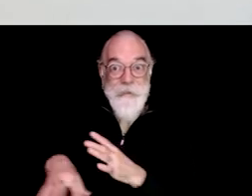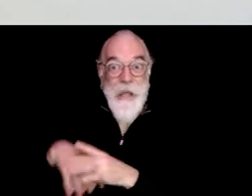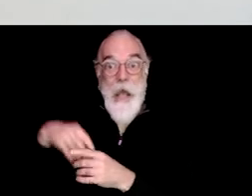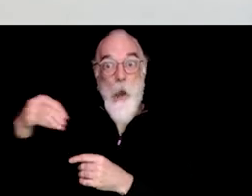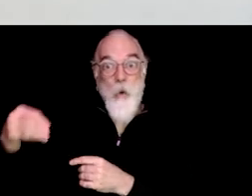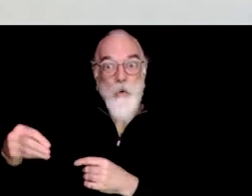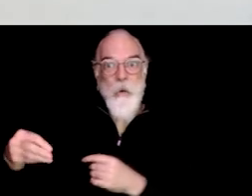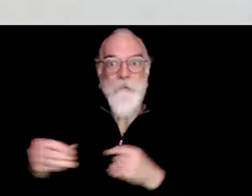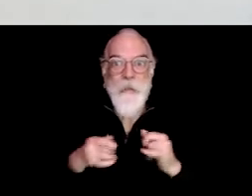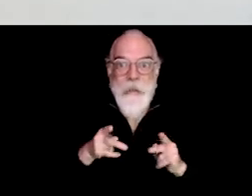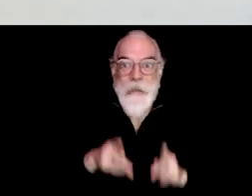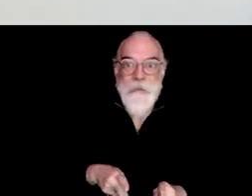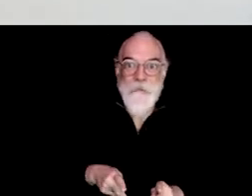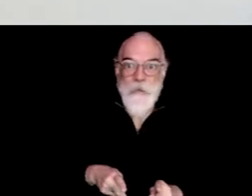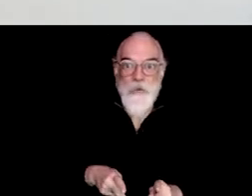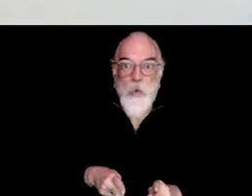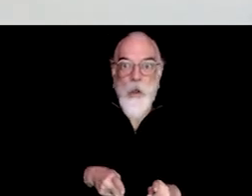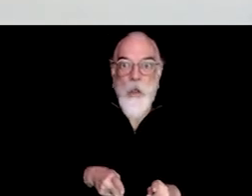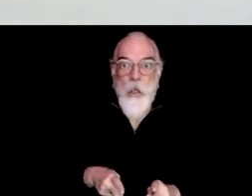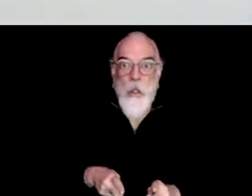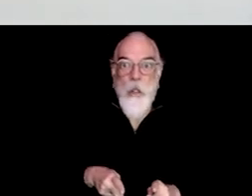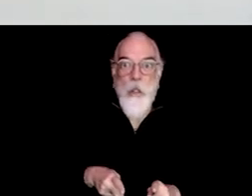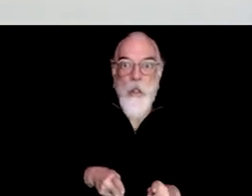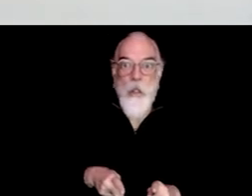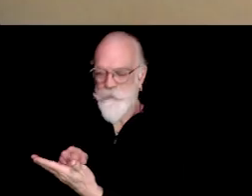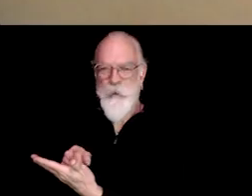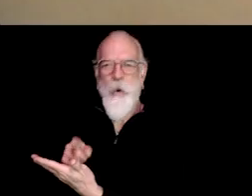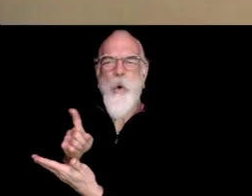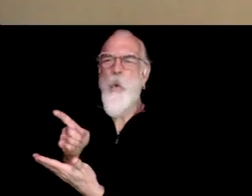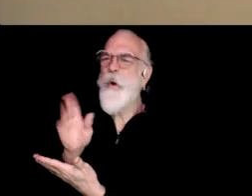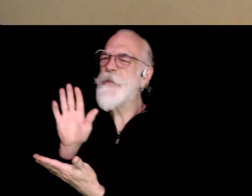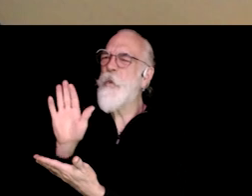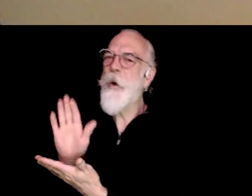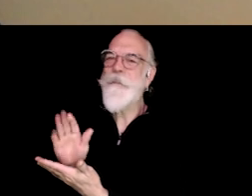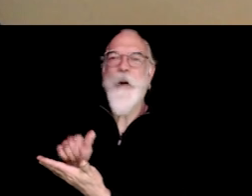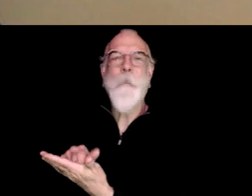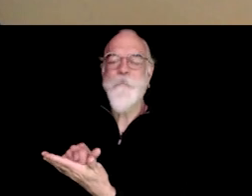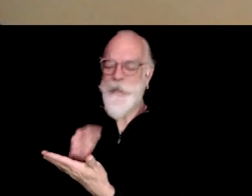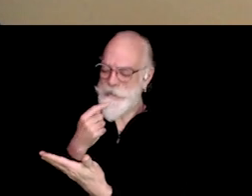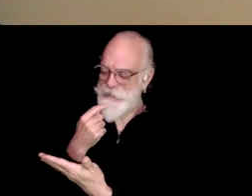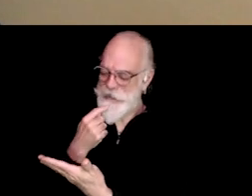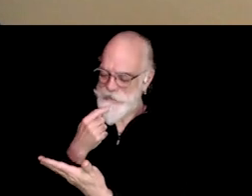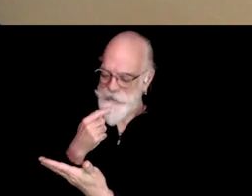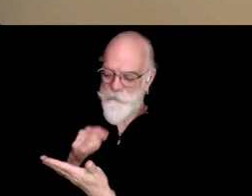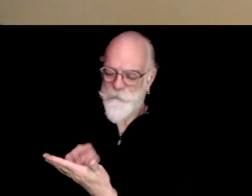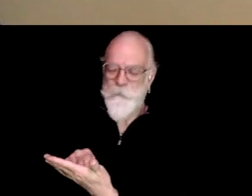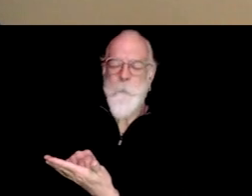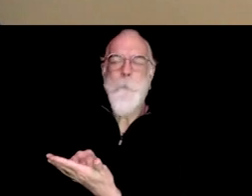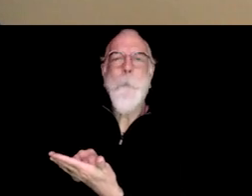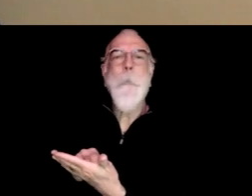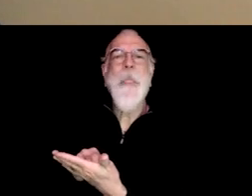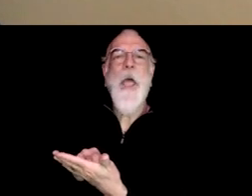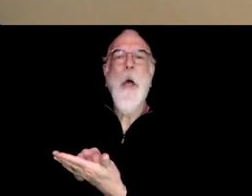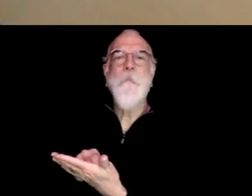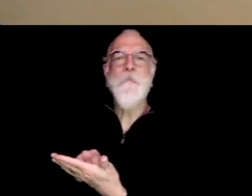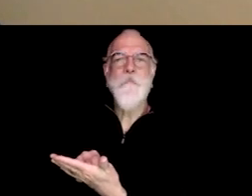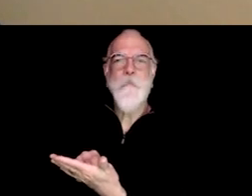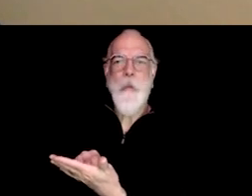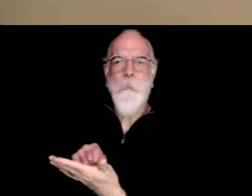exists outside of the individual. Let's see. It's just wonderful. Okay, he says,